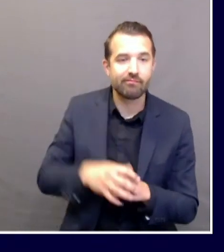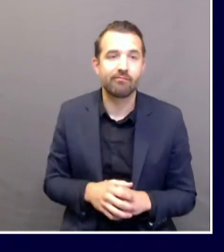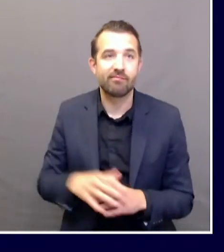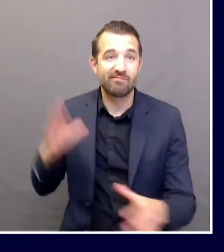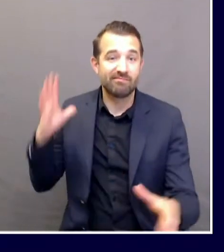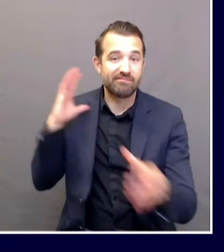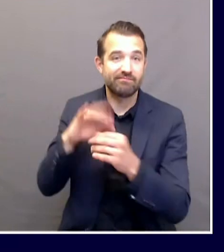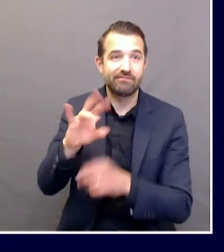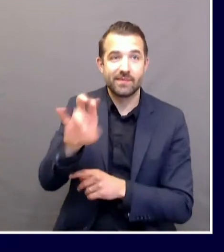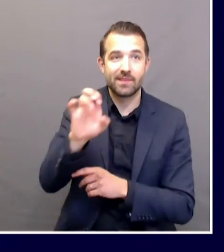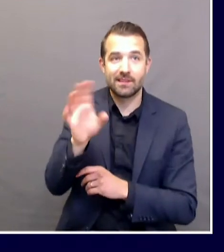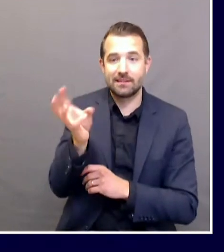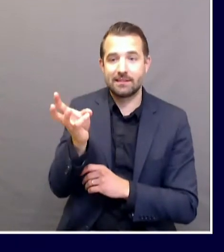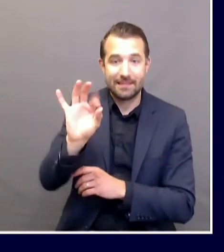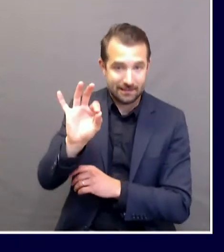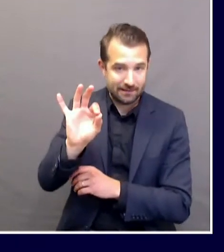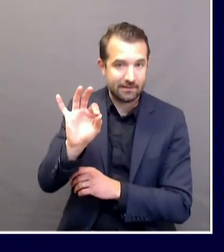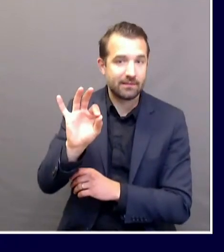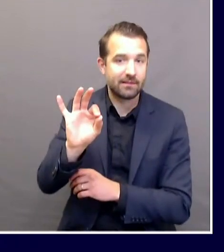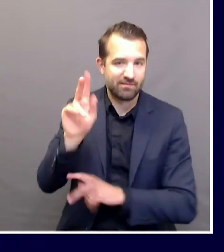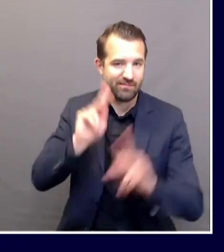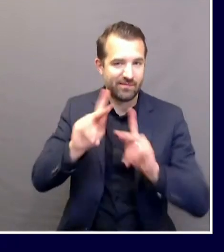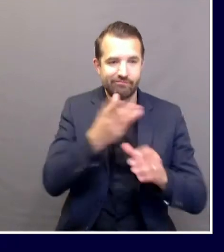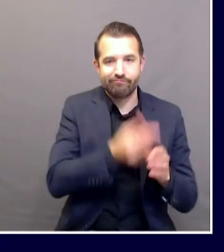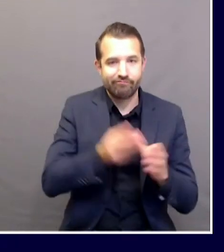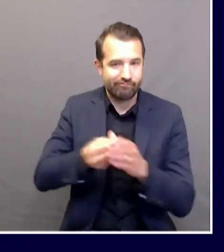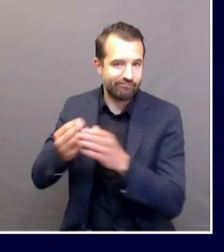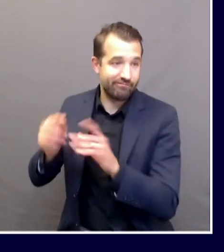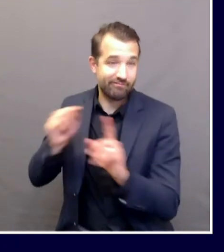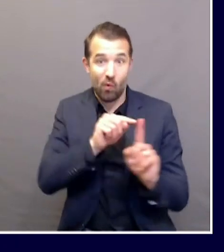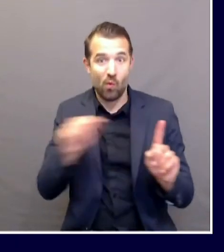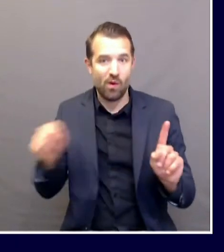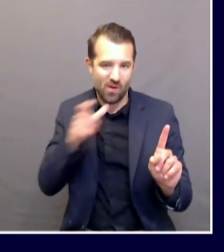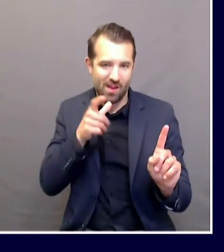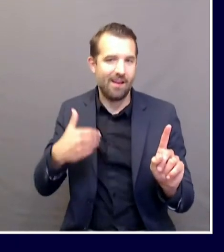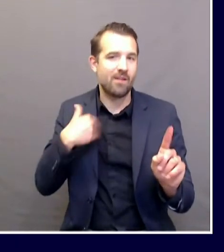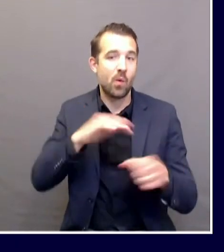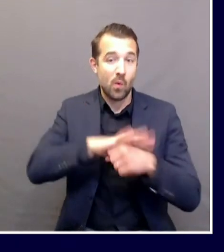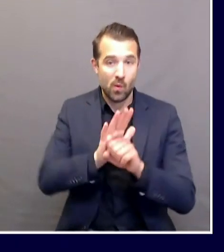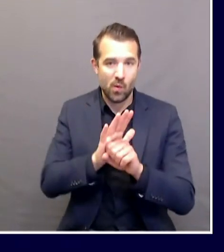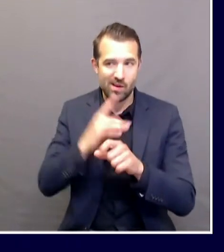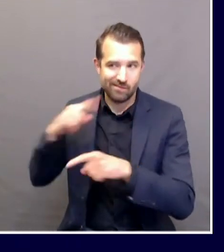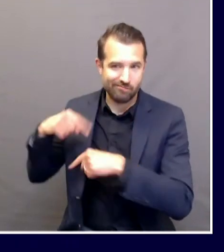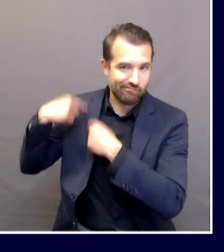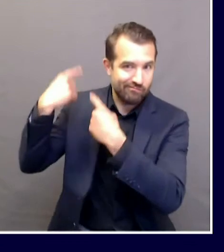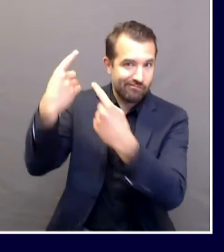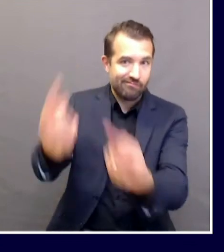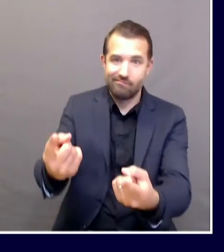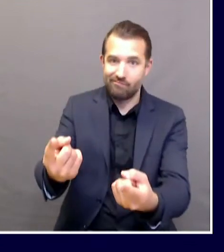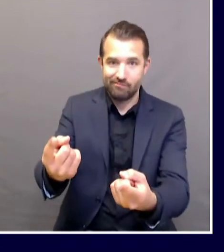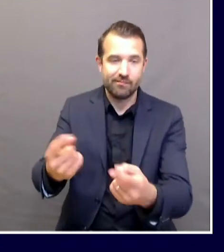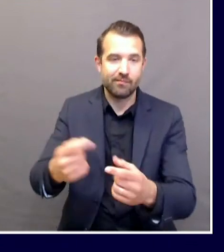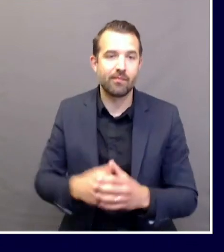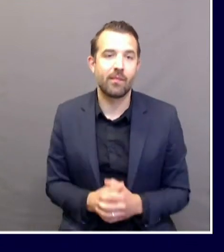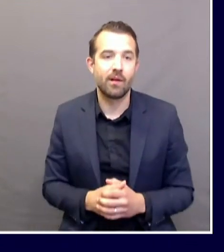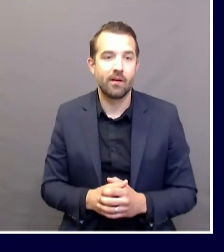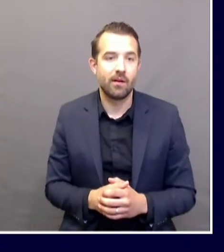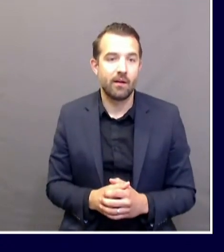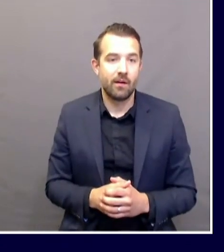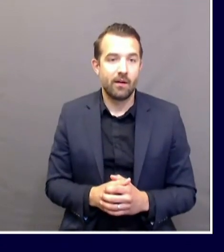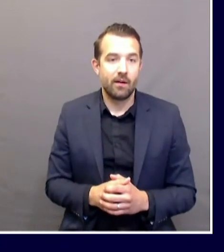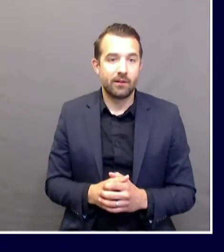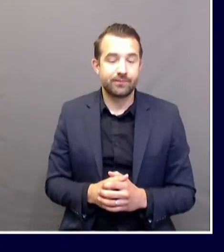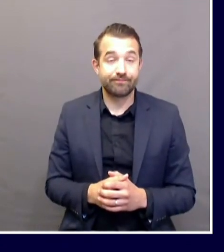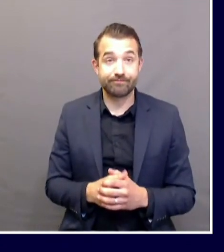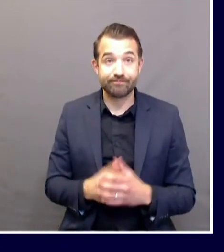associated with COVID-19 since we began our work on the pandemic. I'd like to take a second to offer our condolences